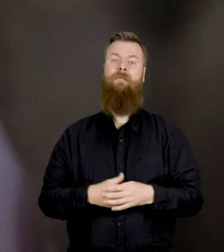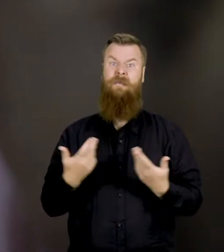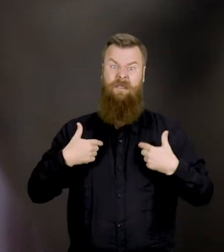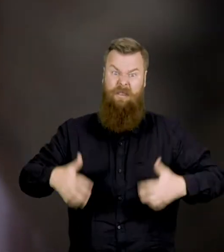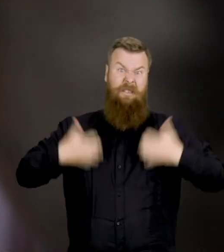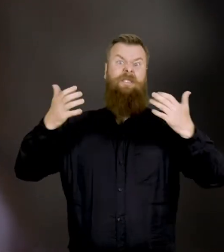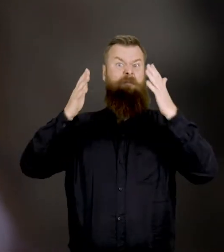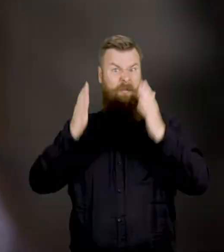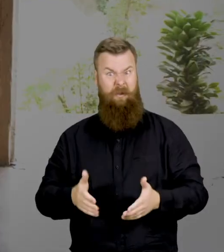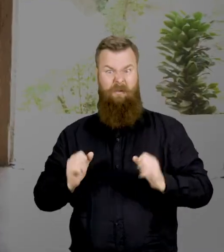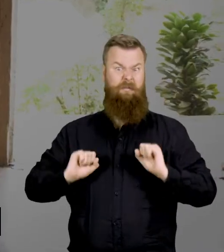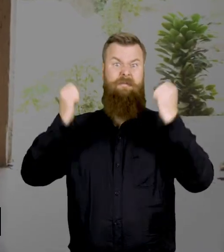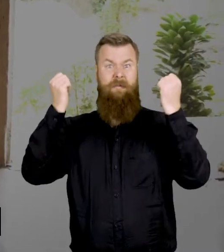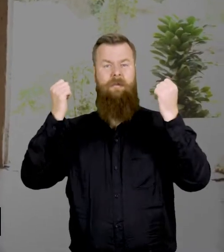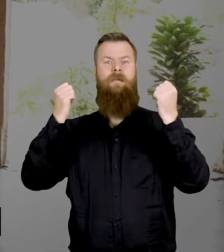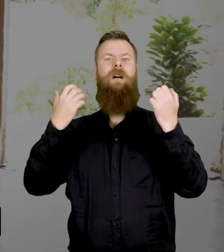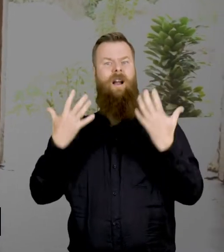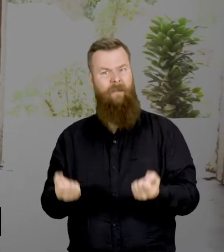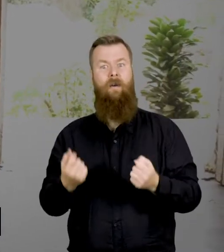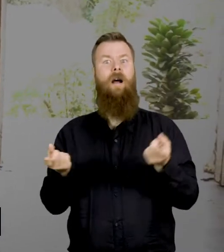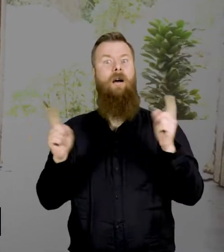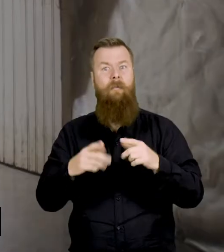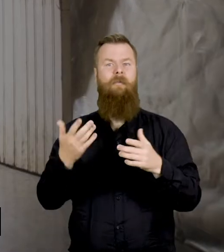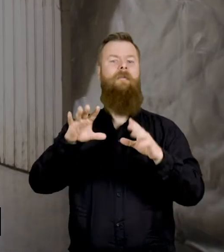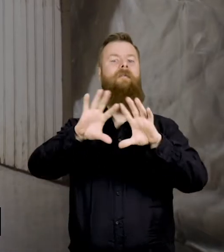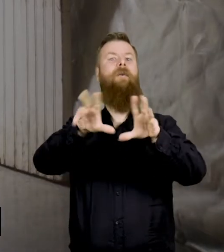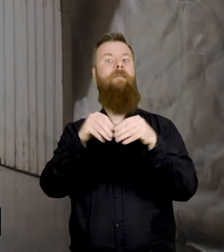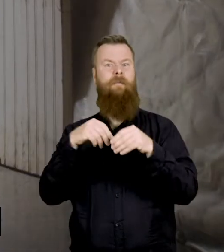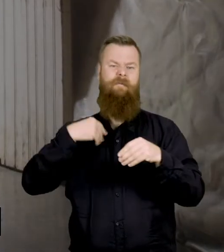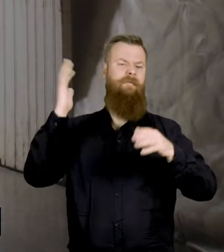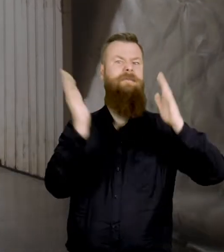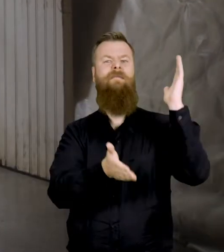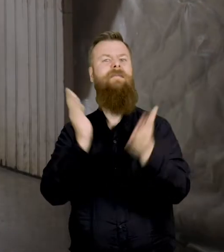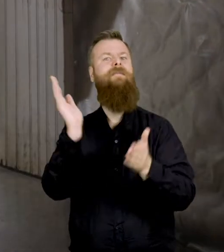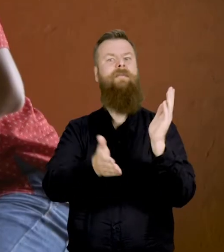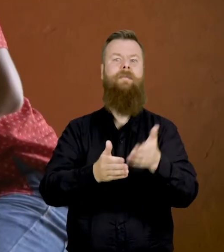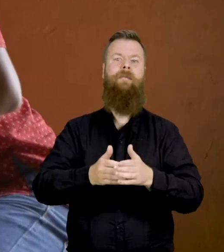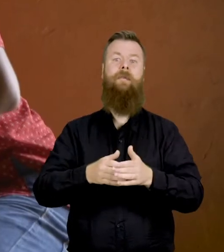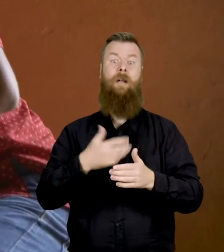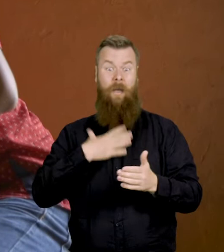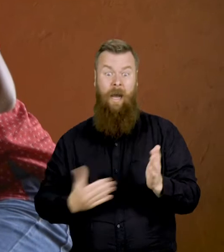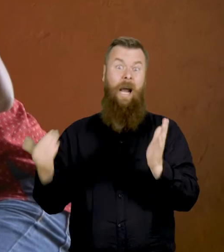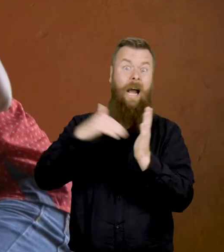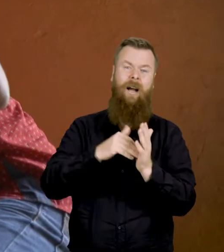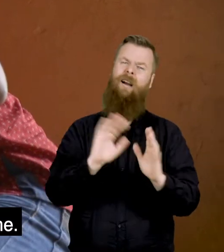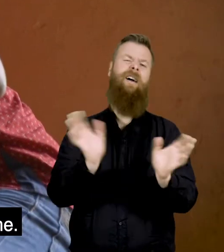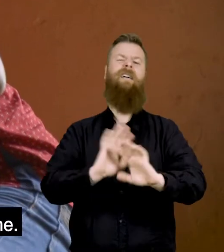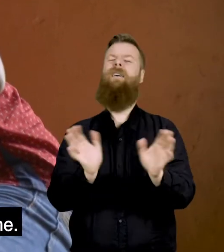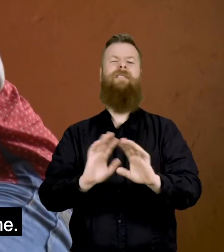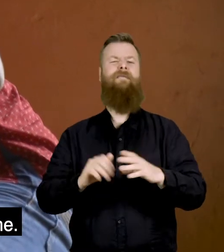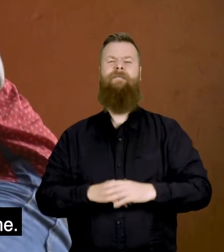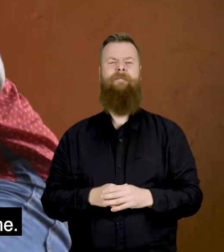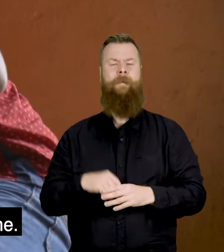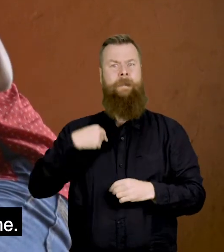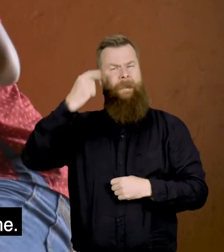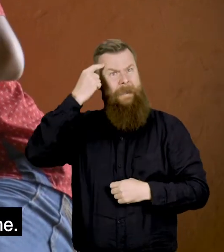I was an aggressive person before, and every time this happened, I hurt my family, and don't want that to happen. So I am